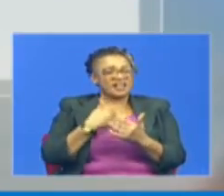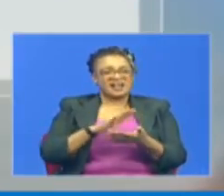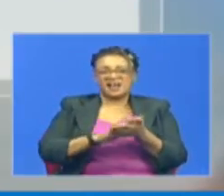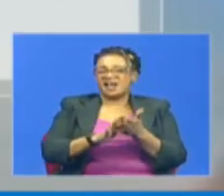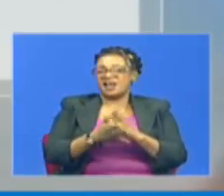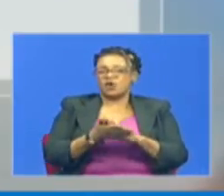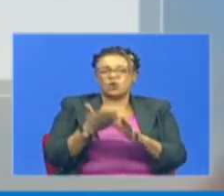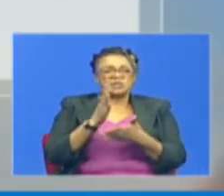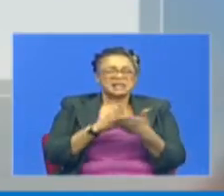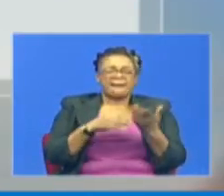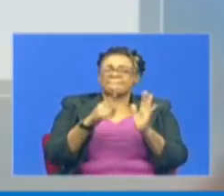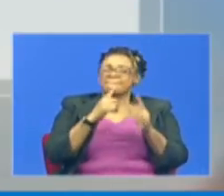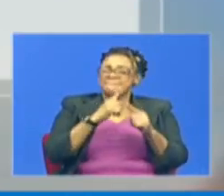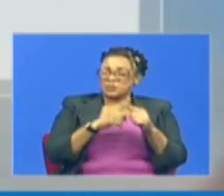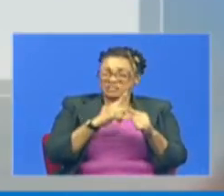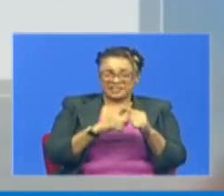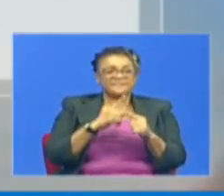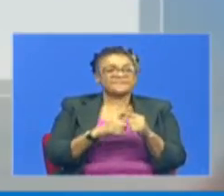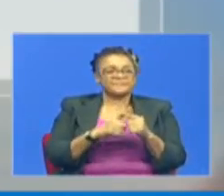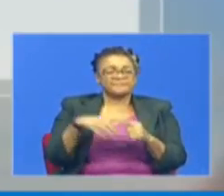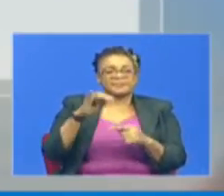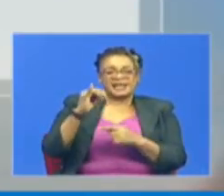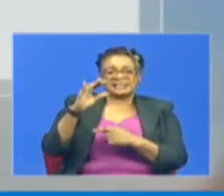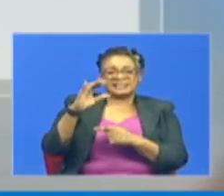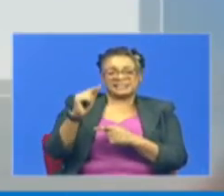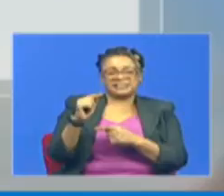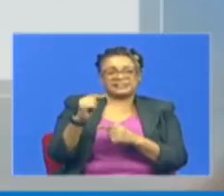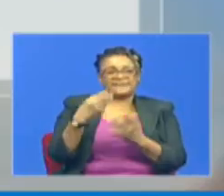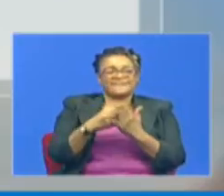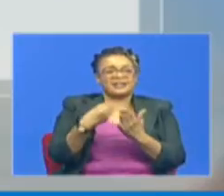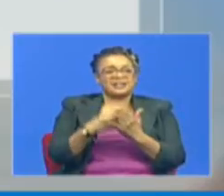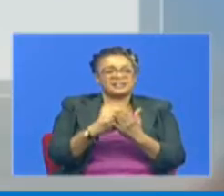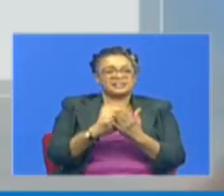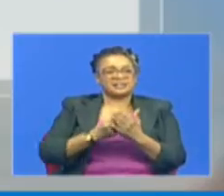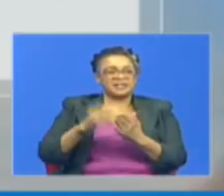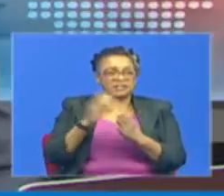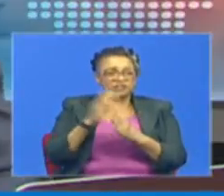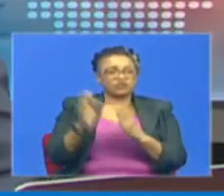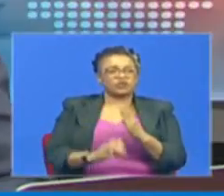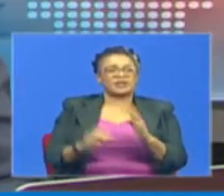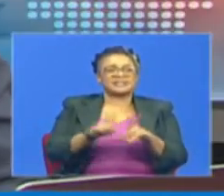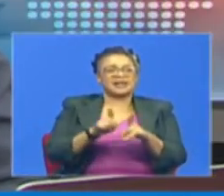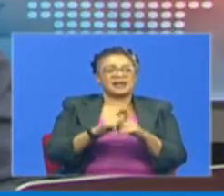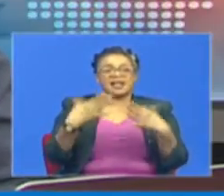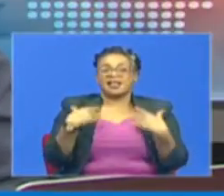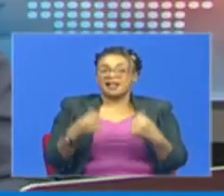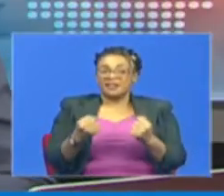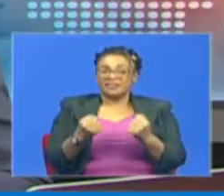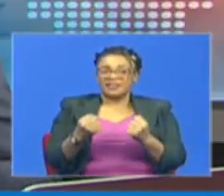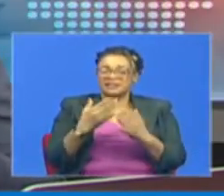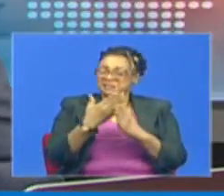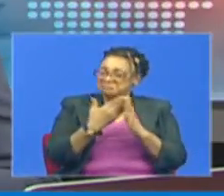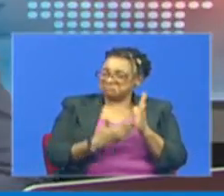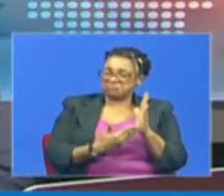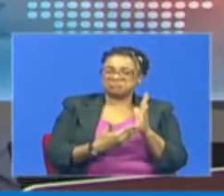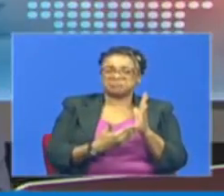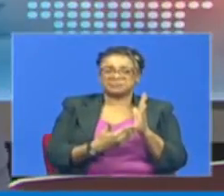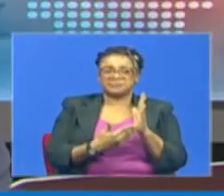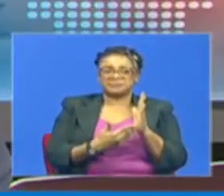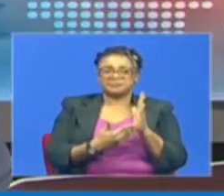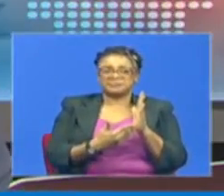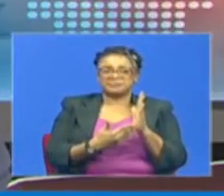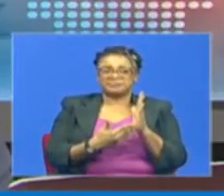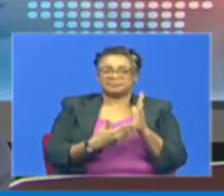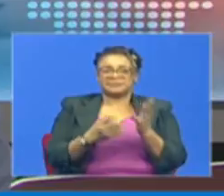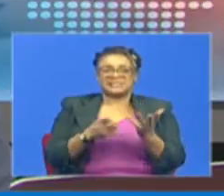some positive impact, that's ICT, finance and insurance, as well as health. And so these are some of the statistics that we'll be